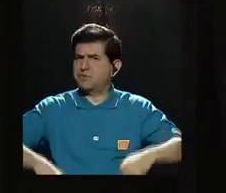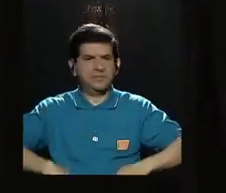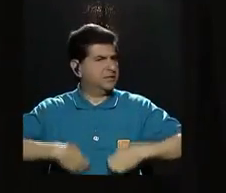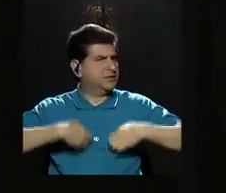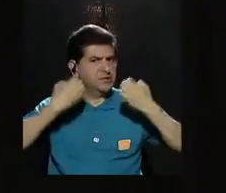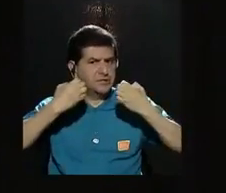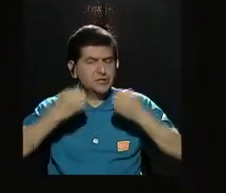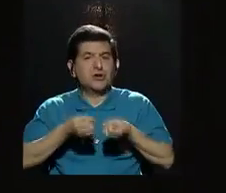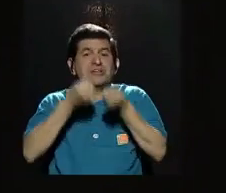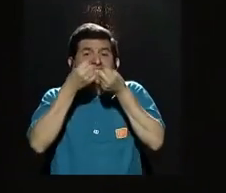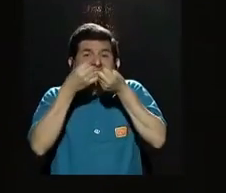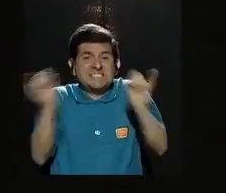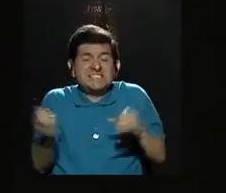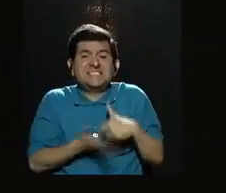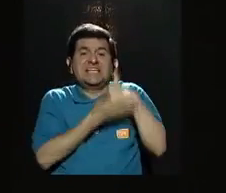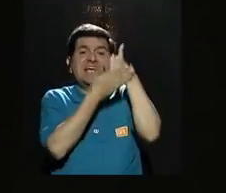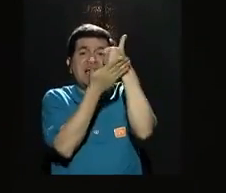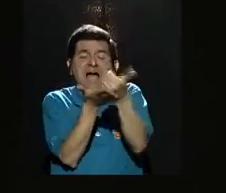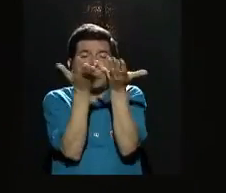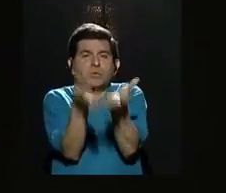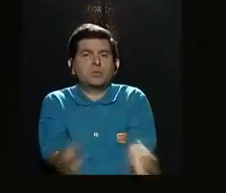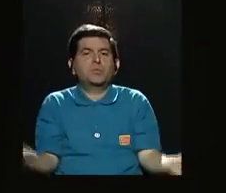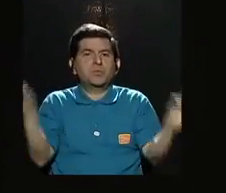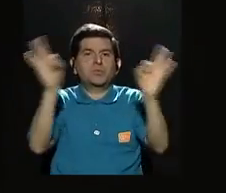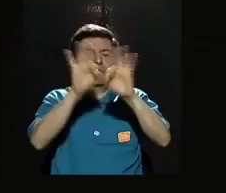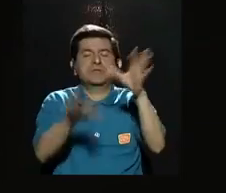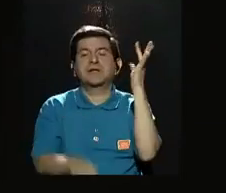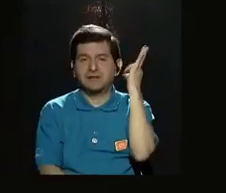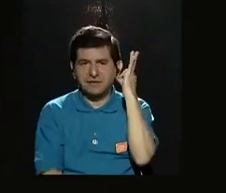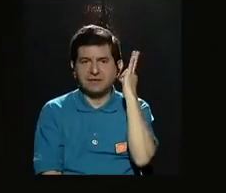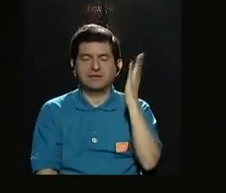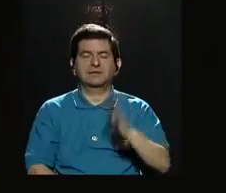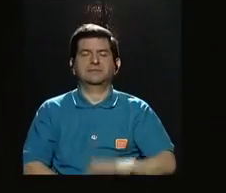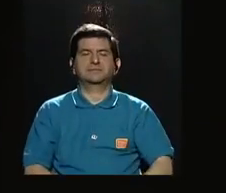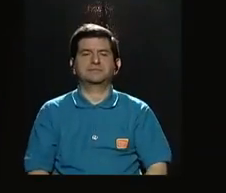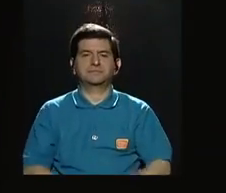pivotal contributions of women.